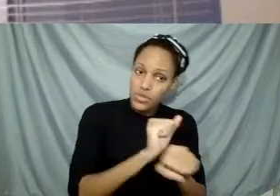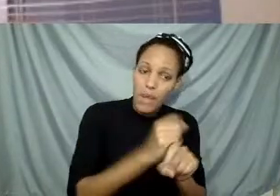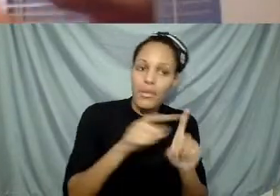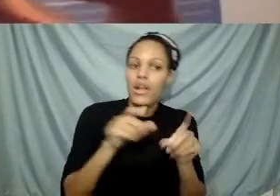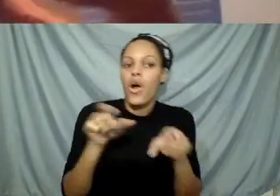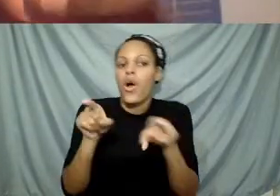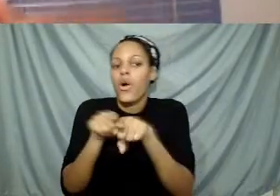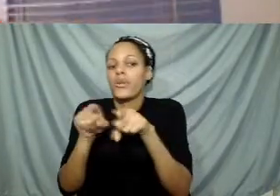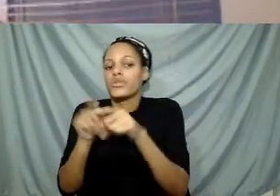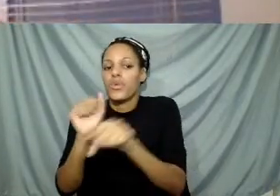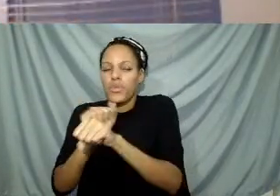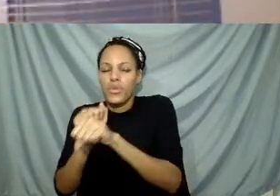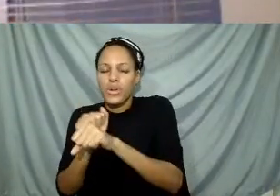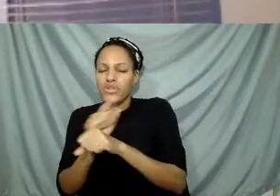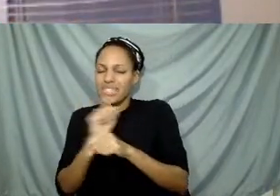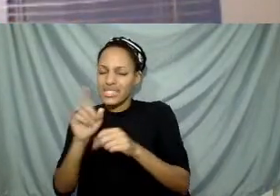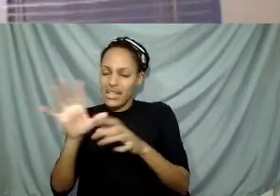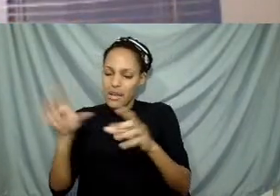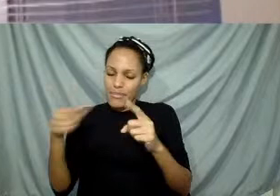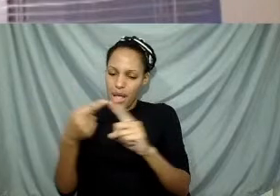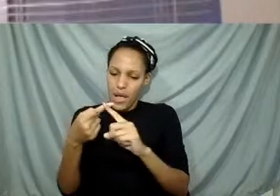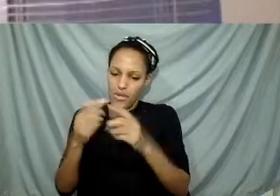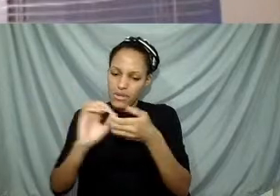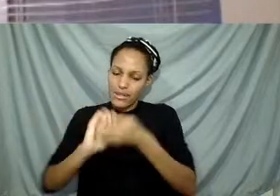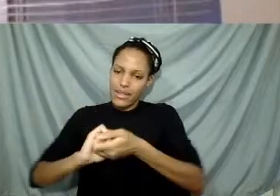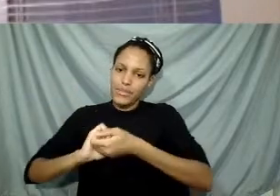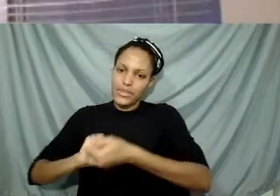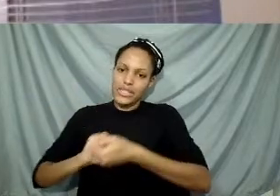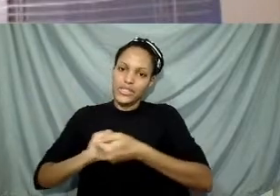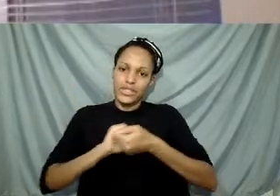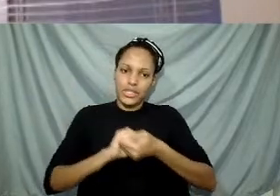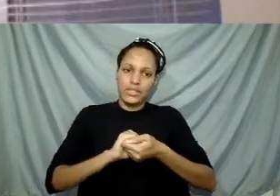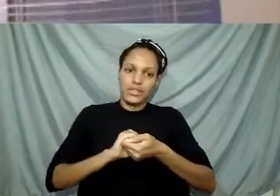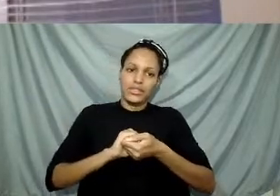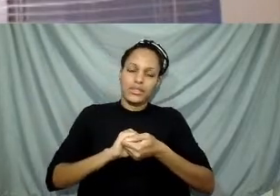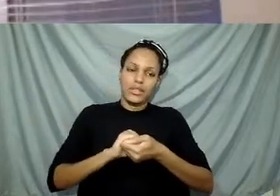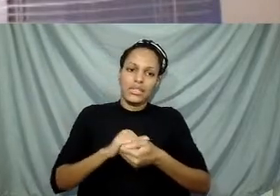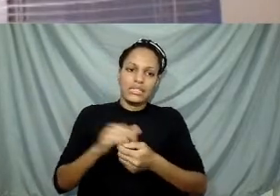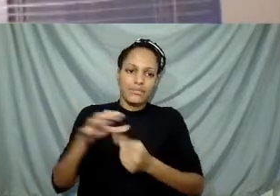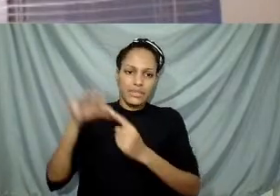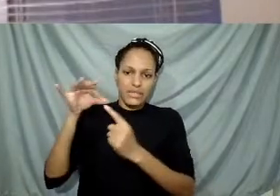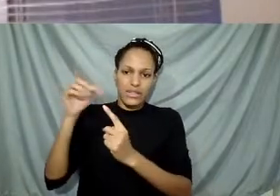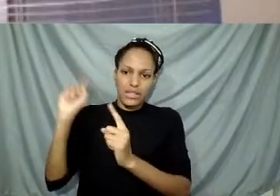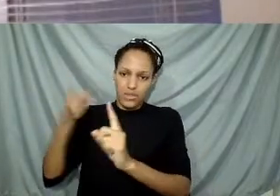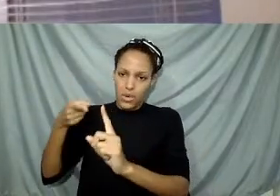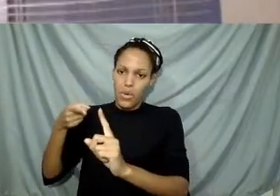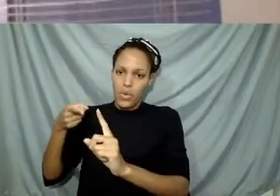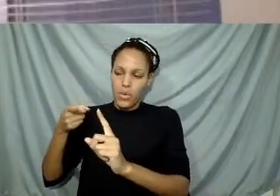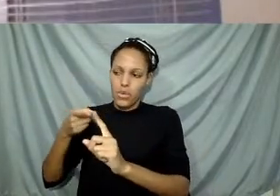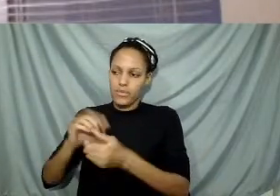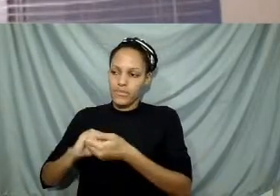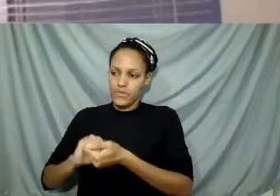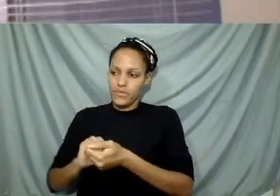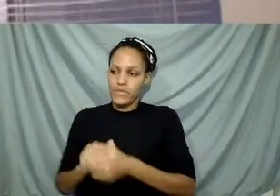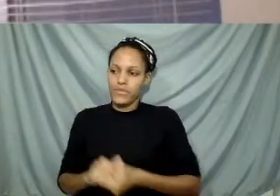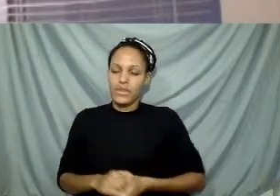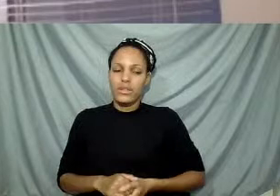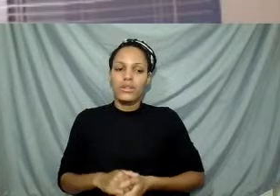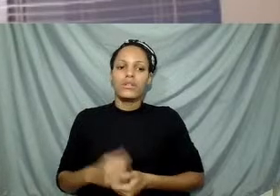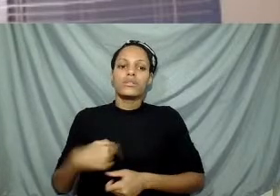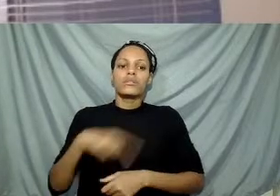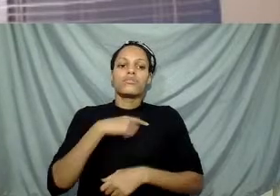produce work that is really about collaboration primarily. And we were to premiere